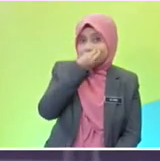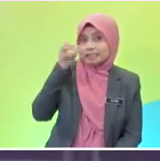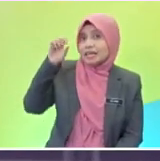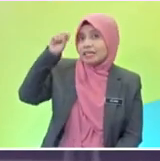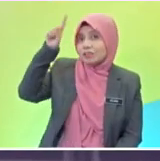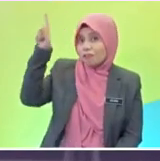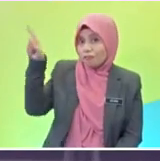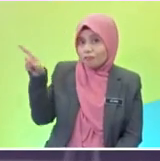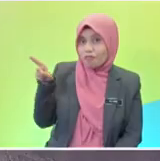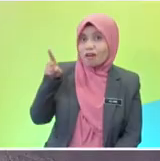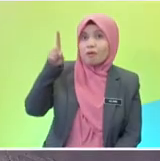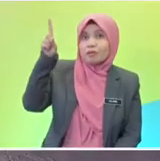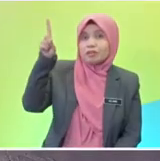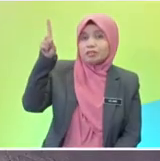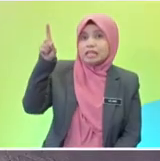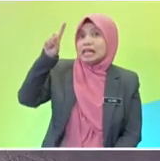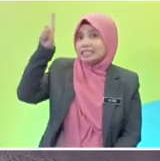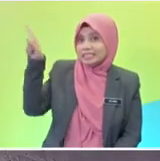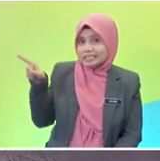Mm-hmm. Sunflower.